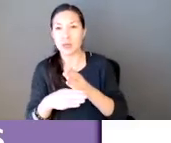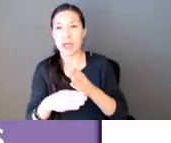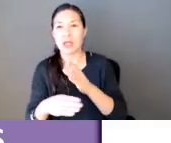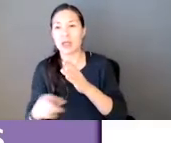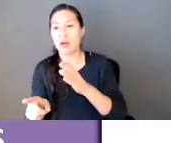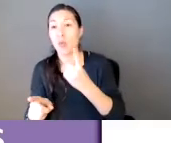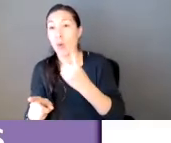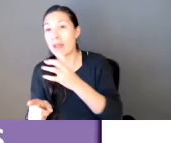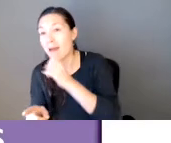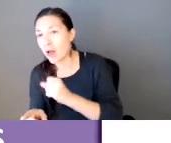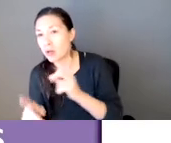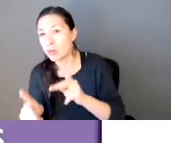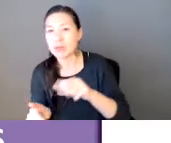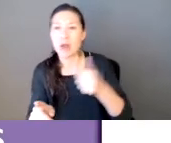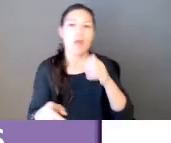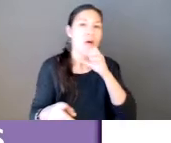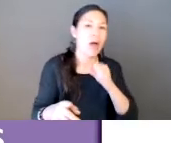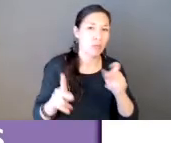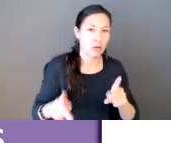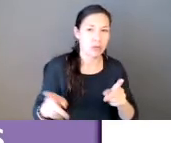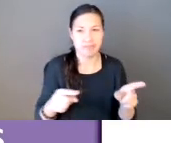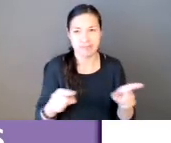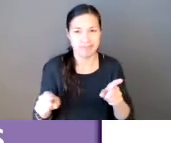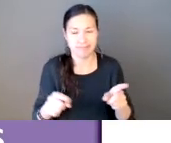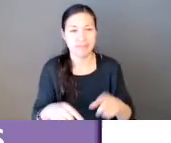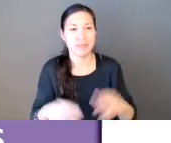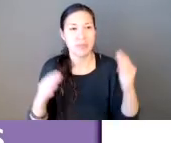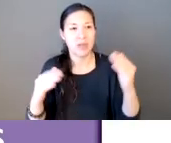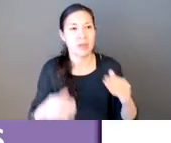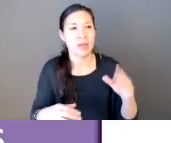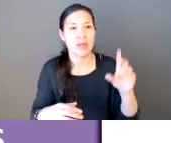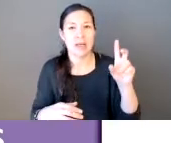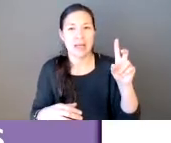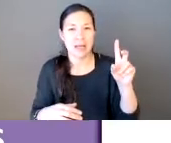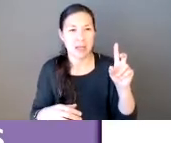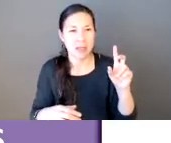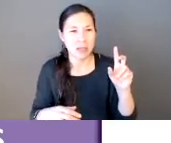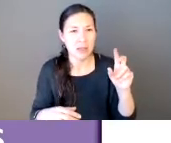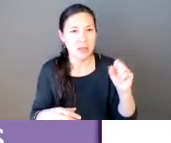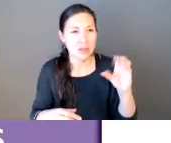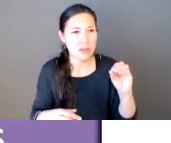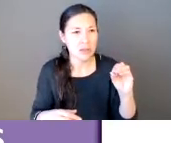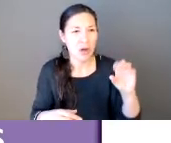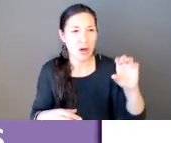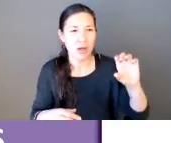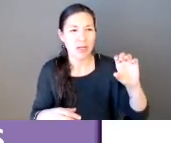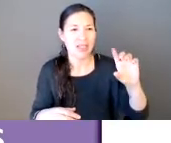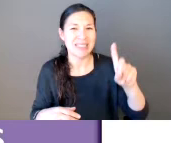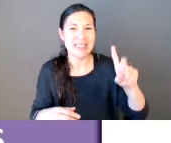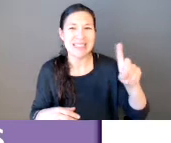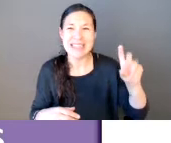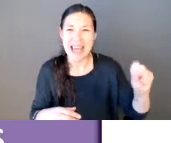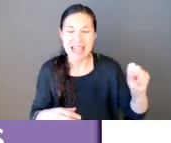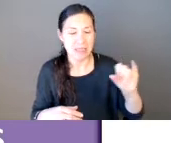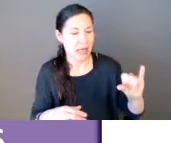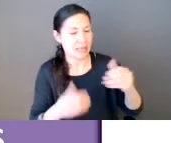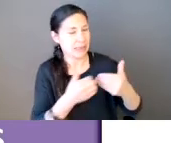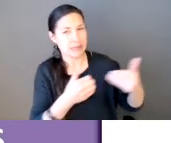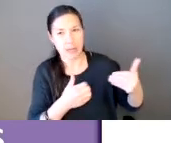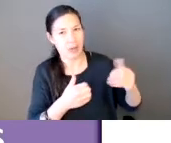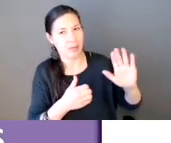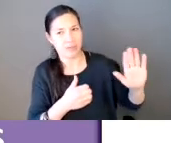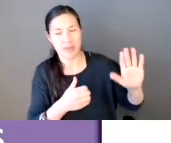DMH DDS group homes, certainly we're not going to go into Lemuel Shattuck and investigate abuse, but